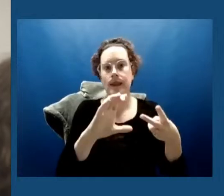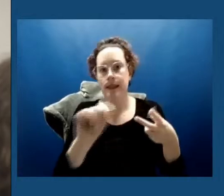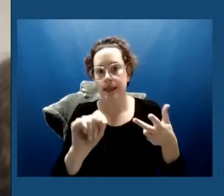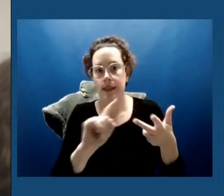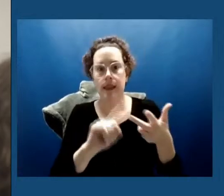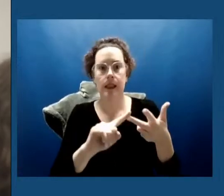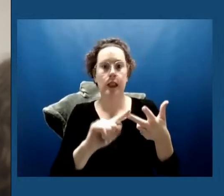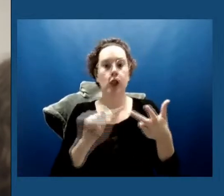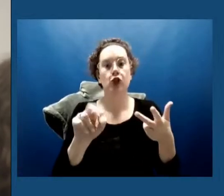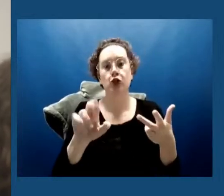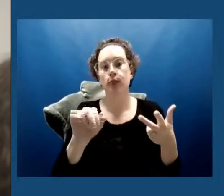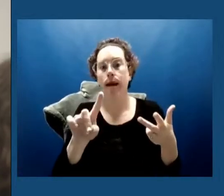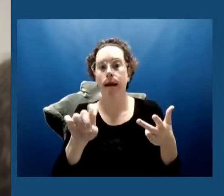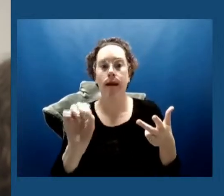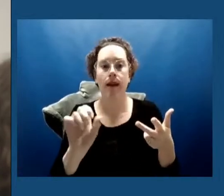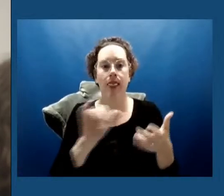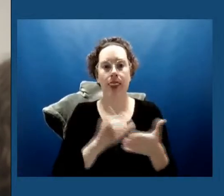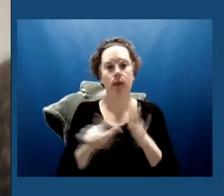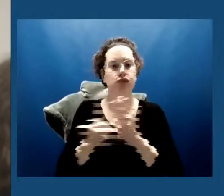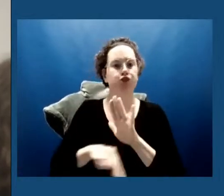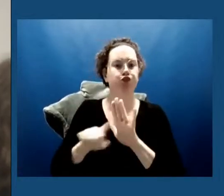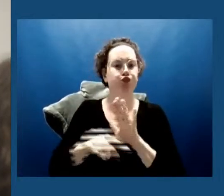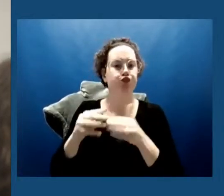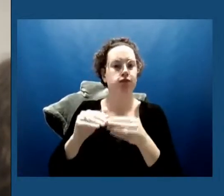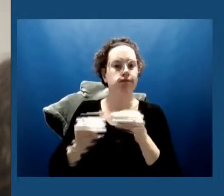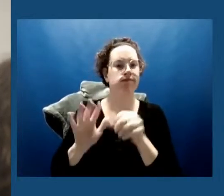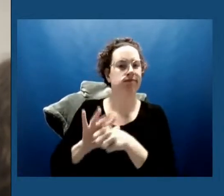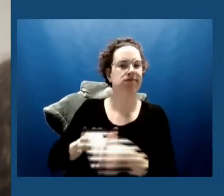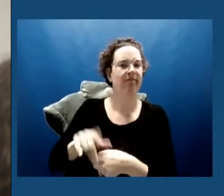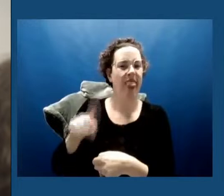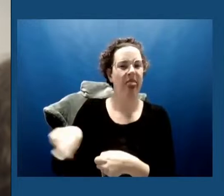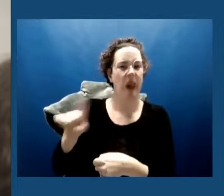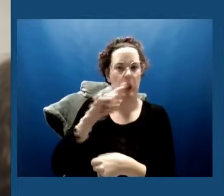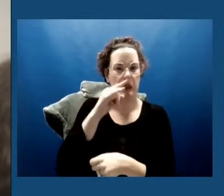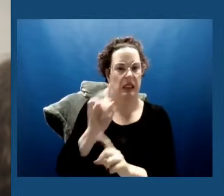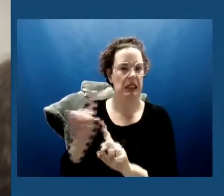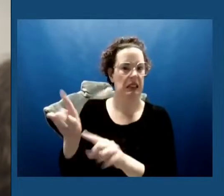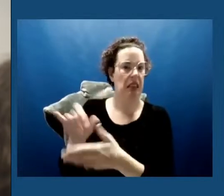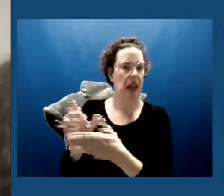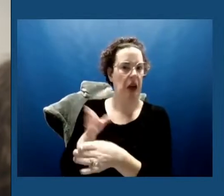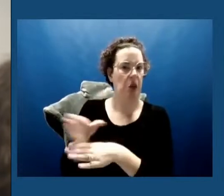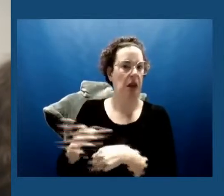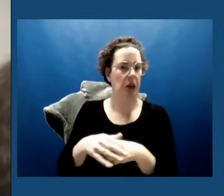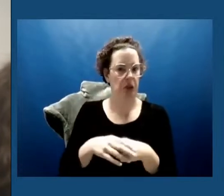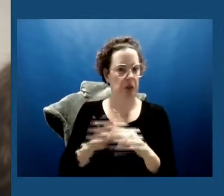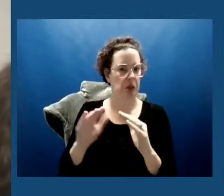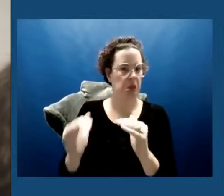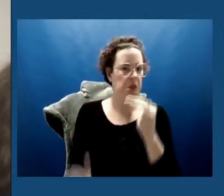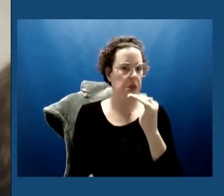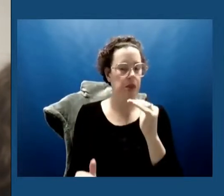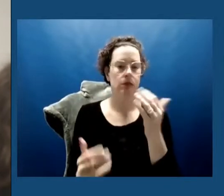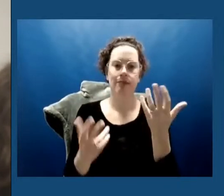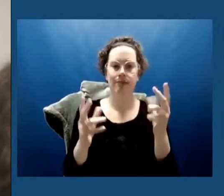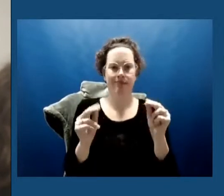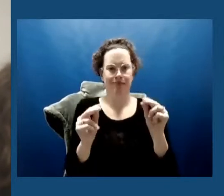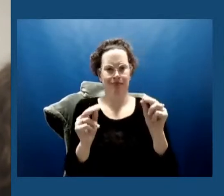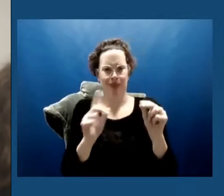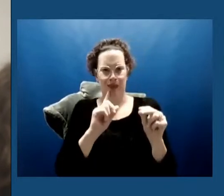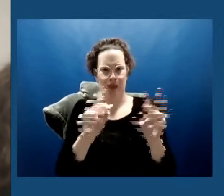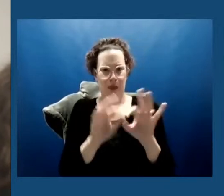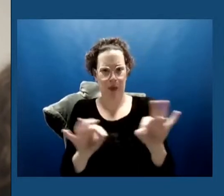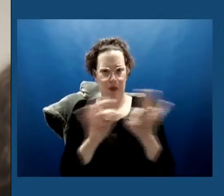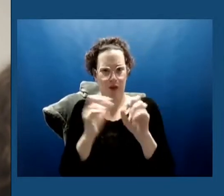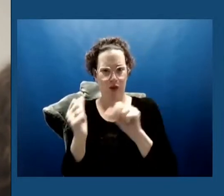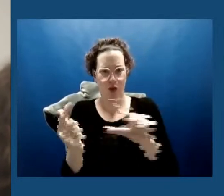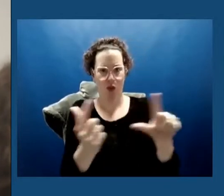time, right? It was like, oh, those kids go over to that career, right? It's something for everybody, and that's important. Everybody can